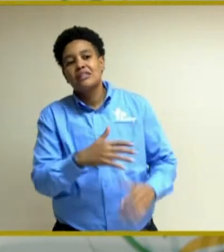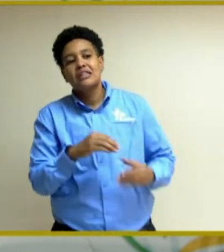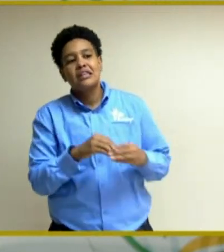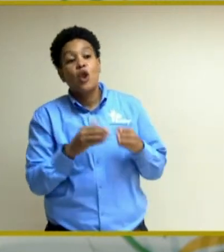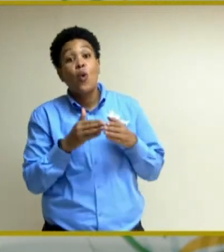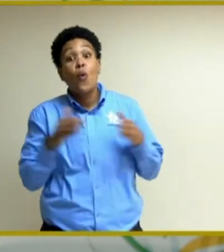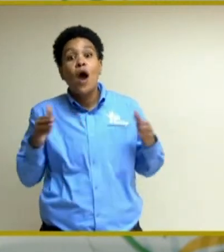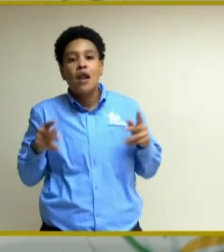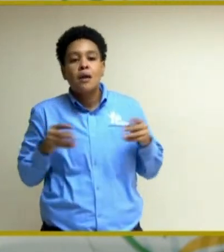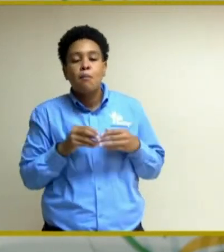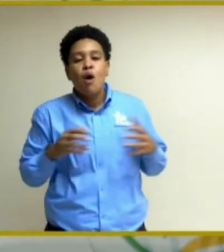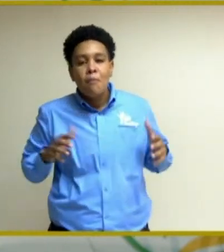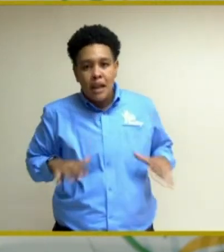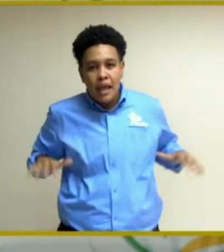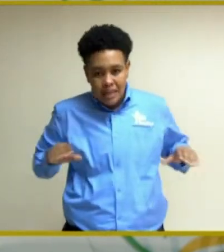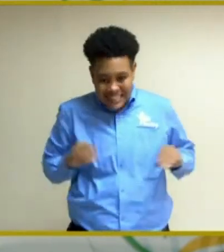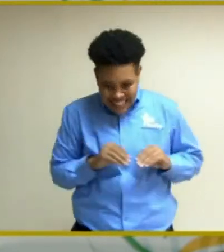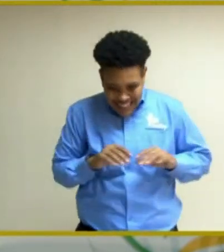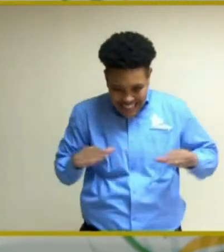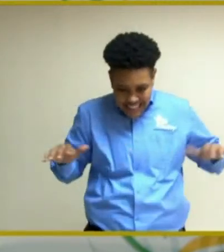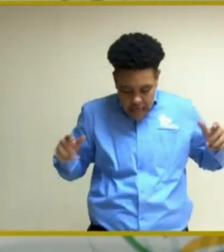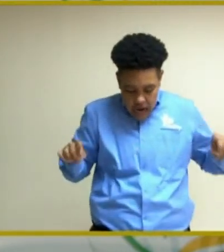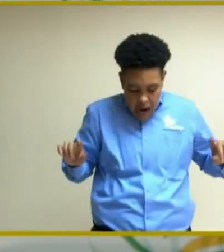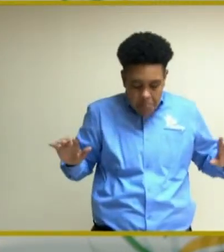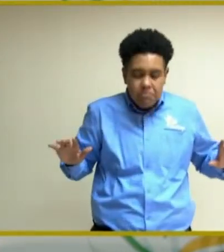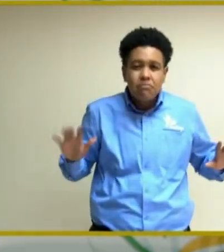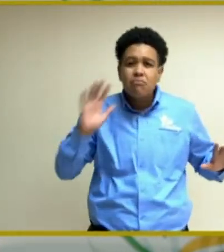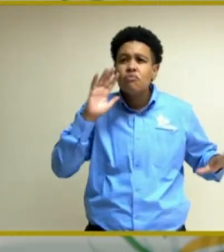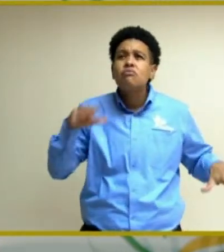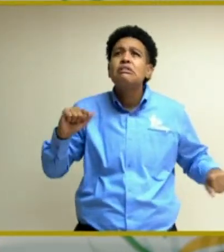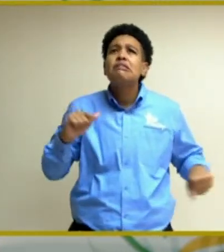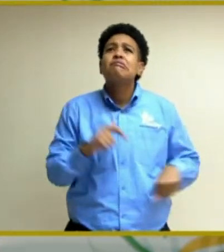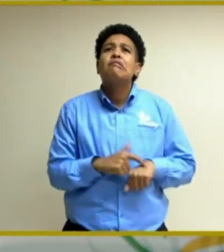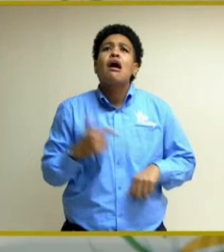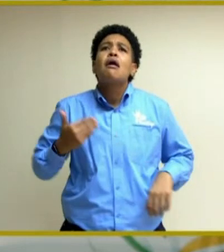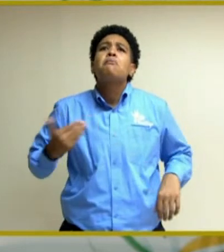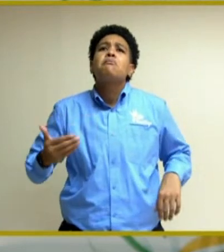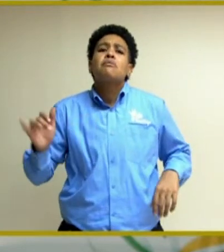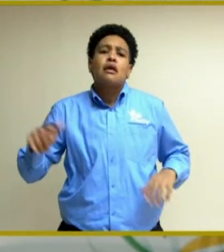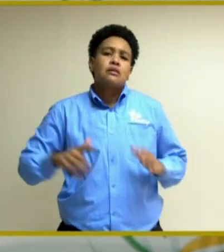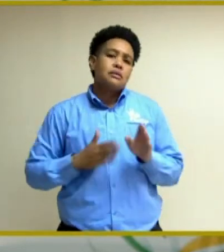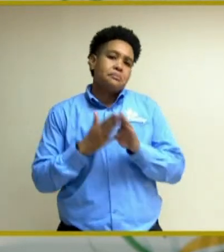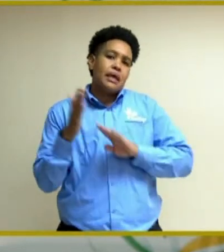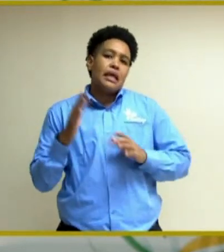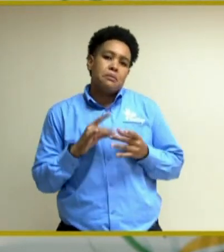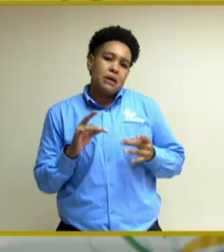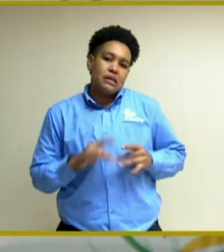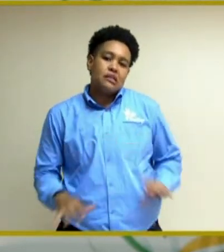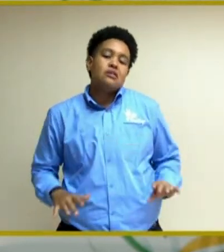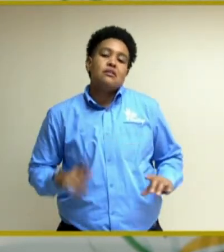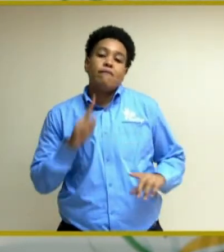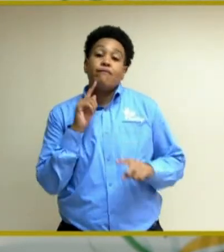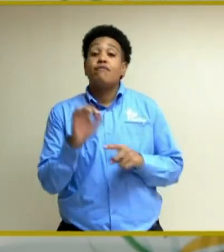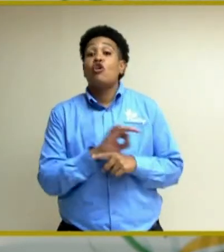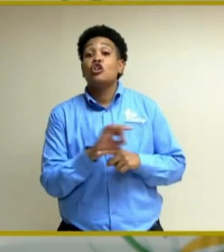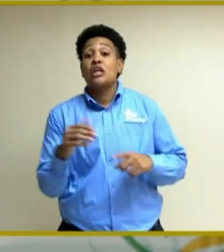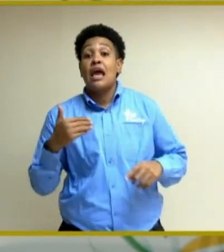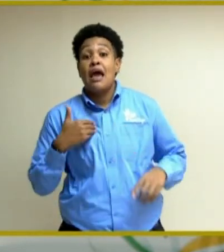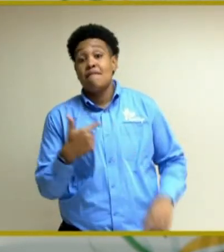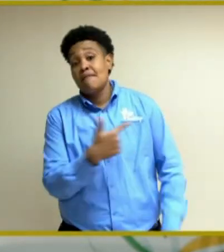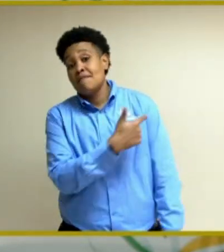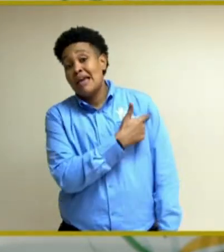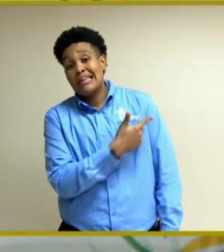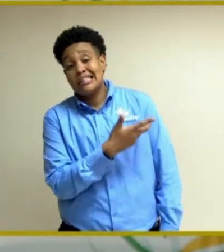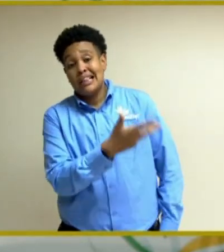wider population. And that is going to take some time. That's the key message. It's a function of having the